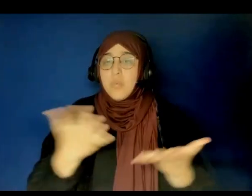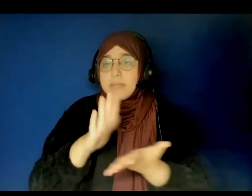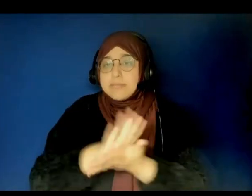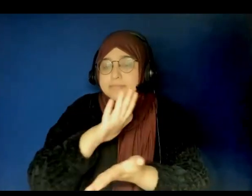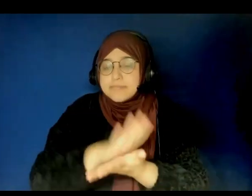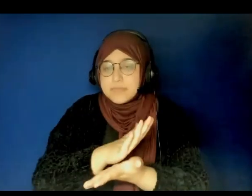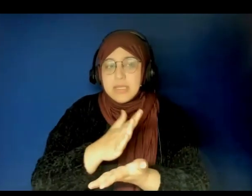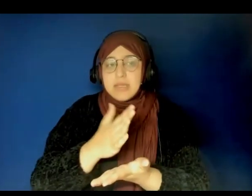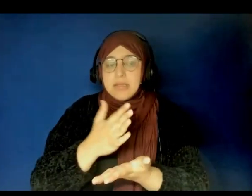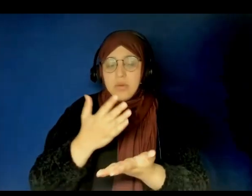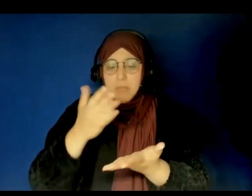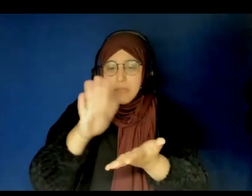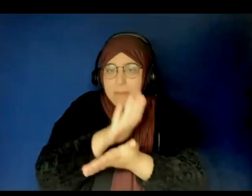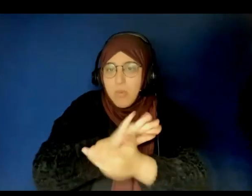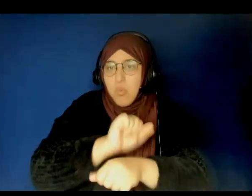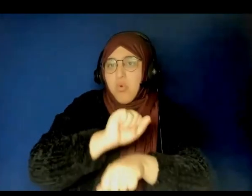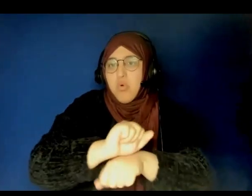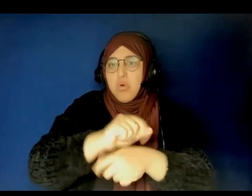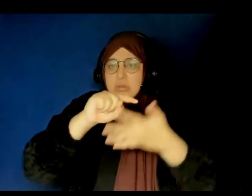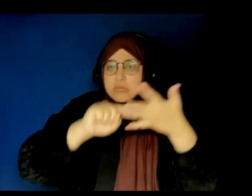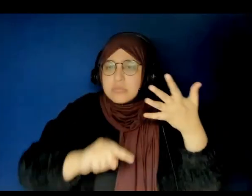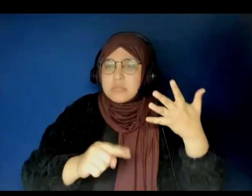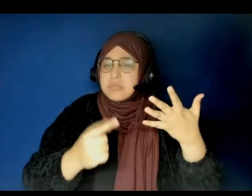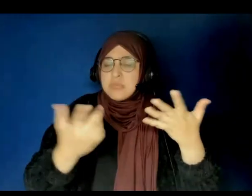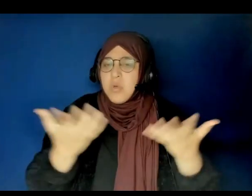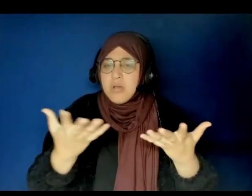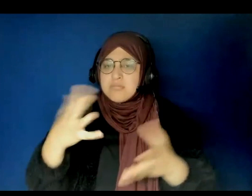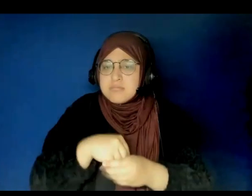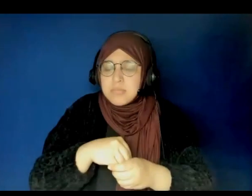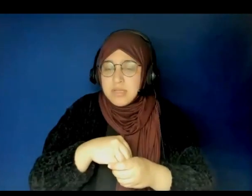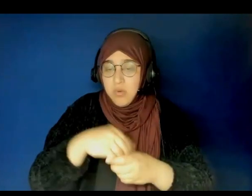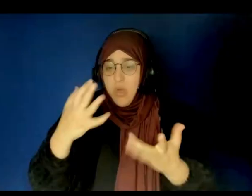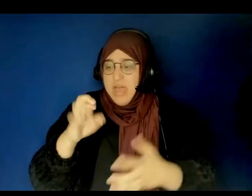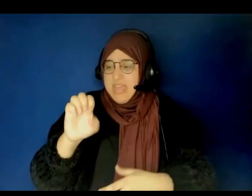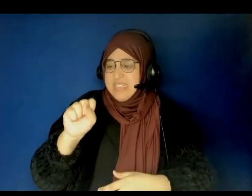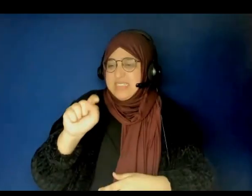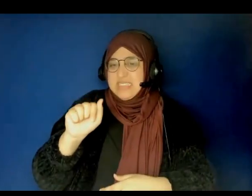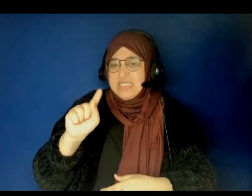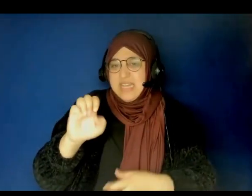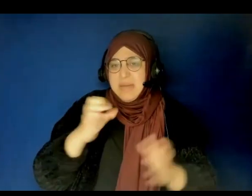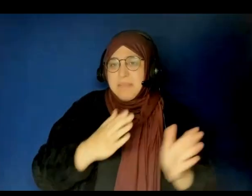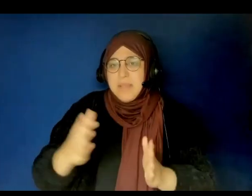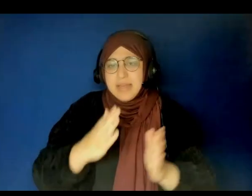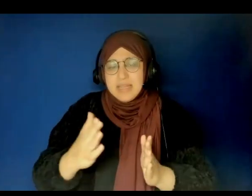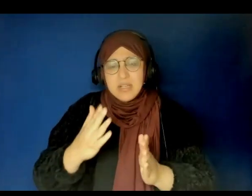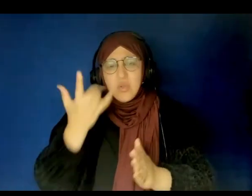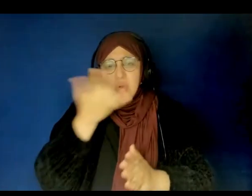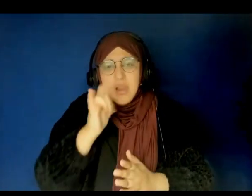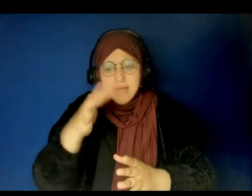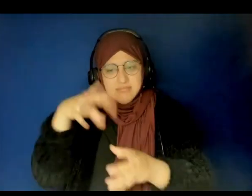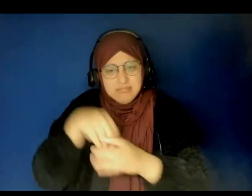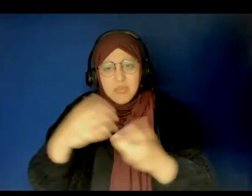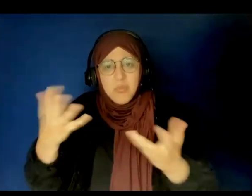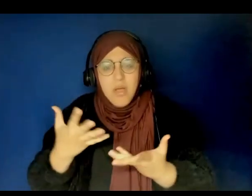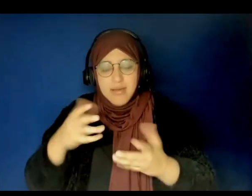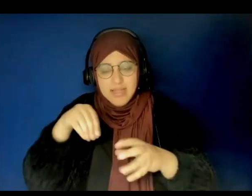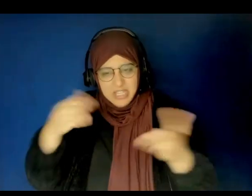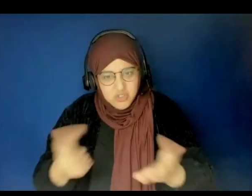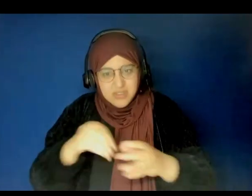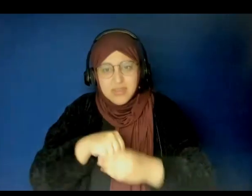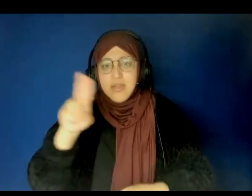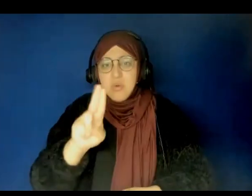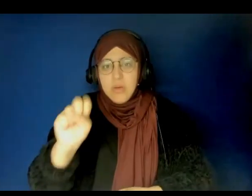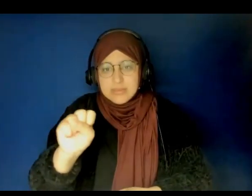Islamic estate plan include here in the United States? Generally, there are 6 documents that